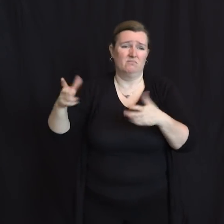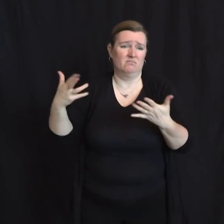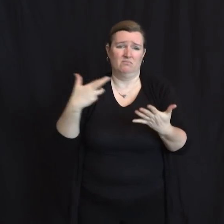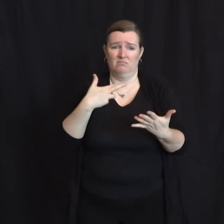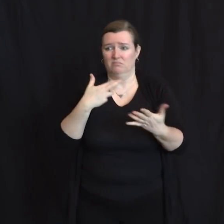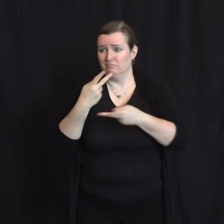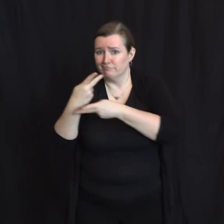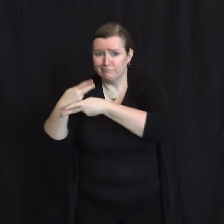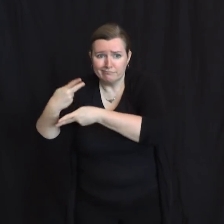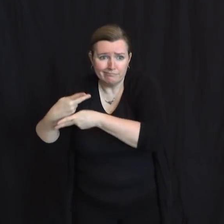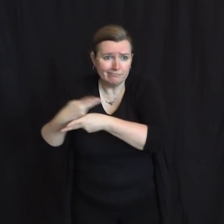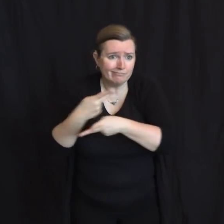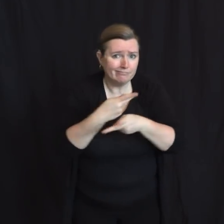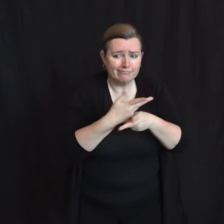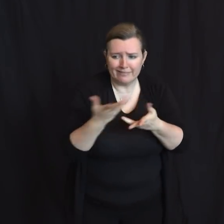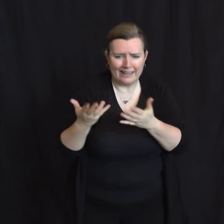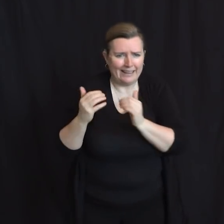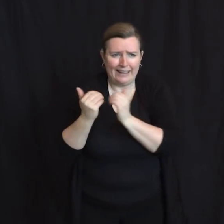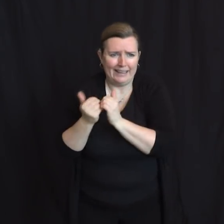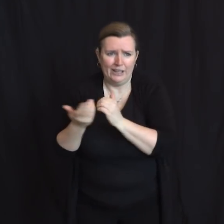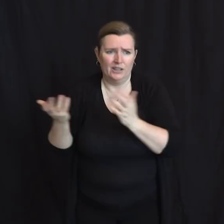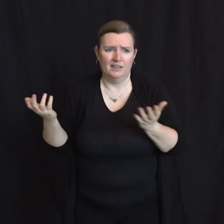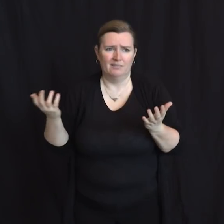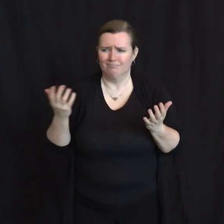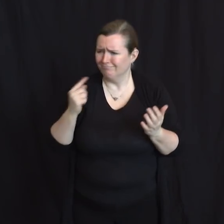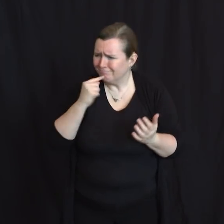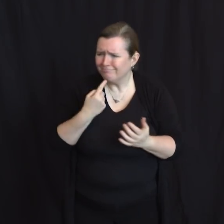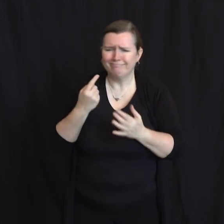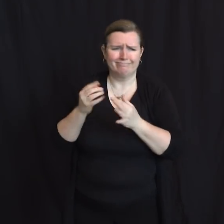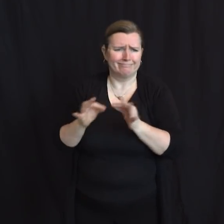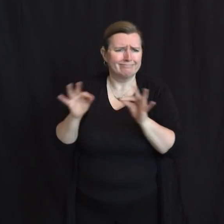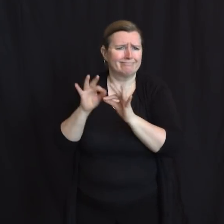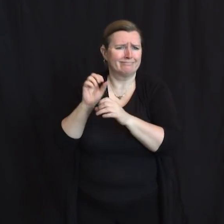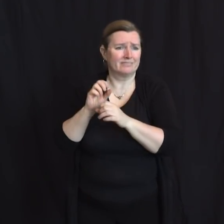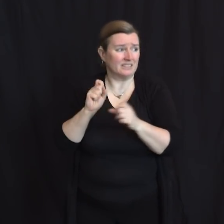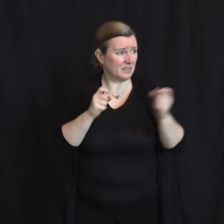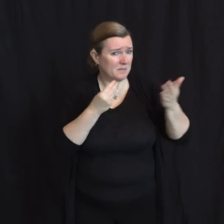of critical jobs on a daily basis if they don't fix it.